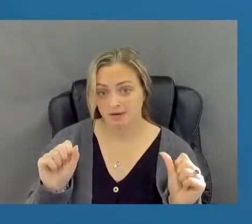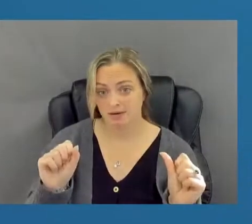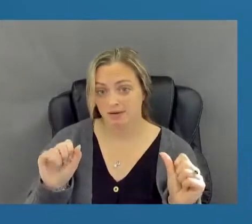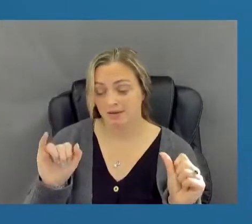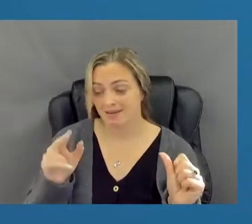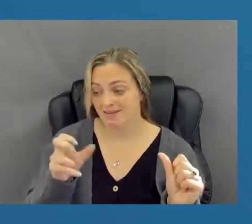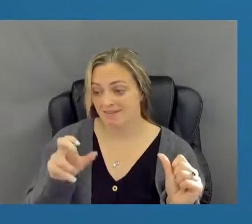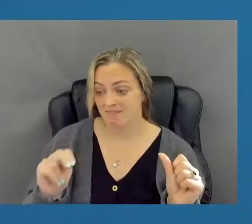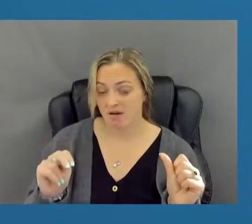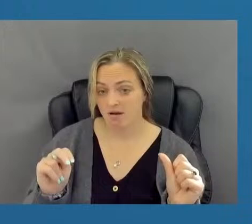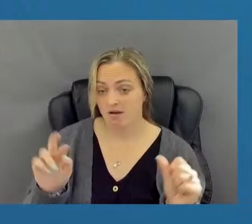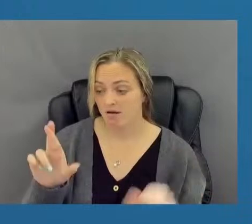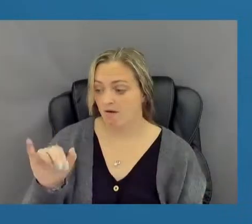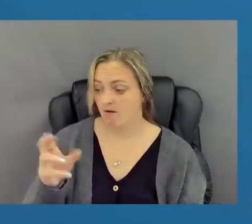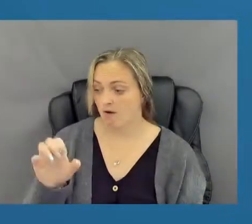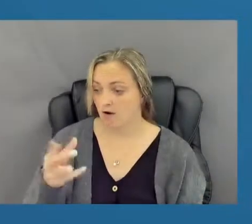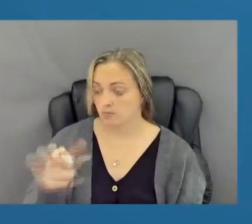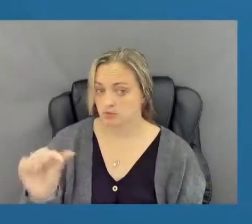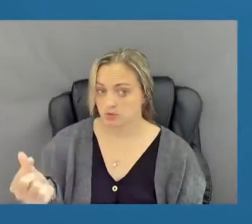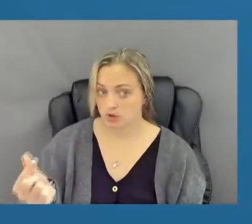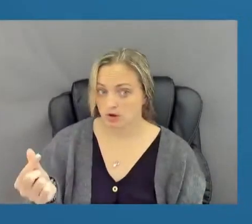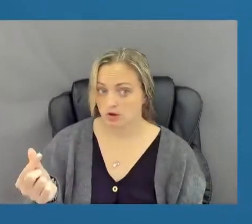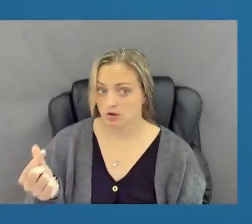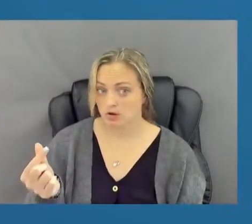and an executive, Veronica Turner.